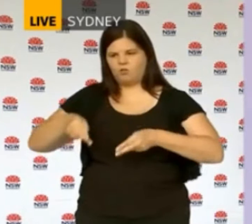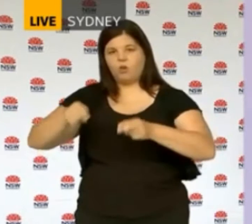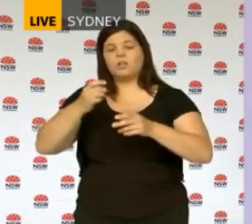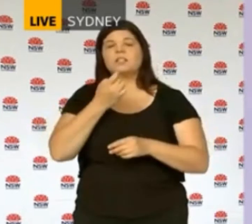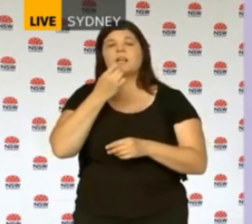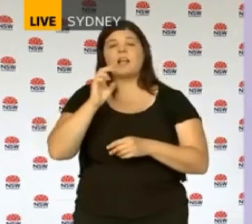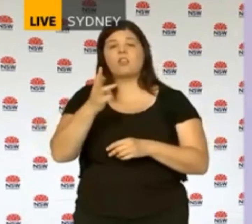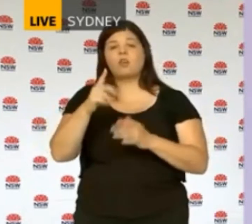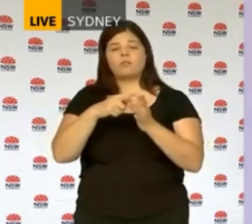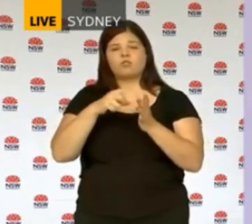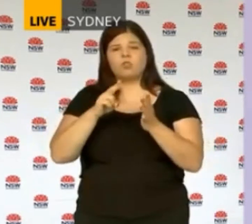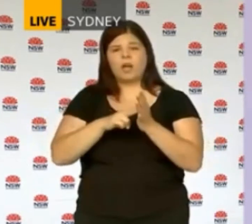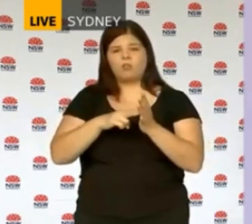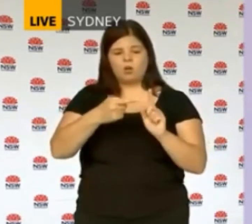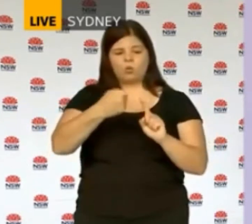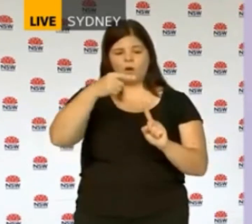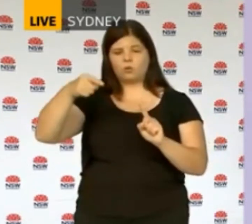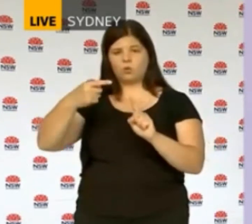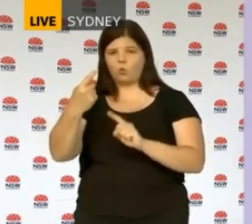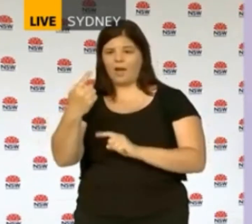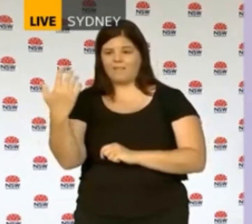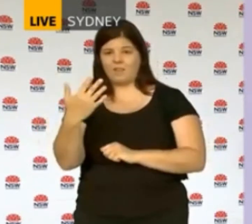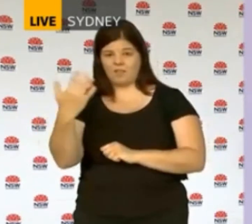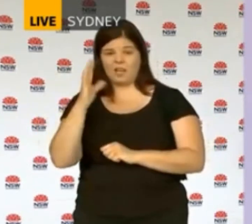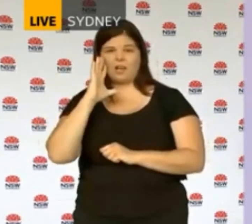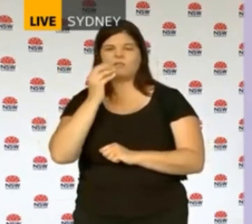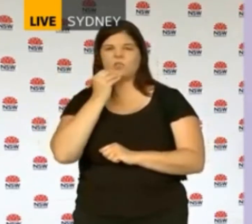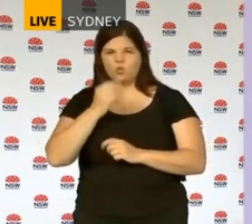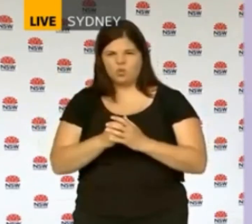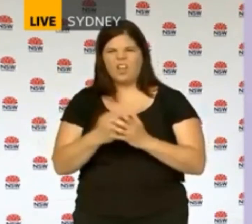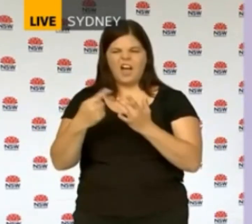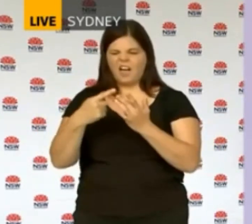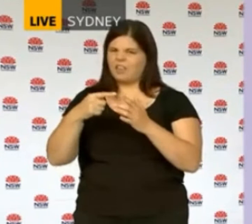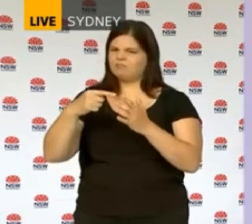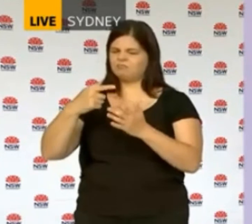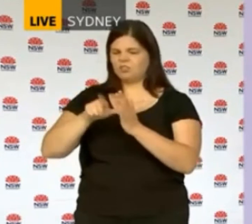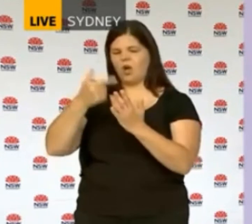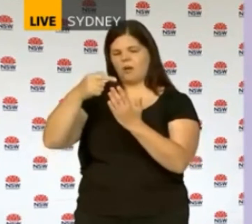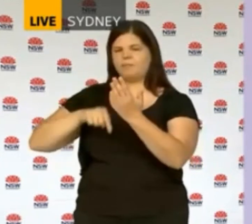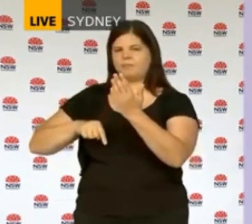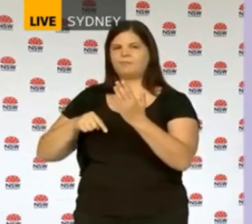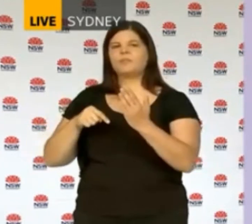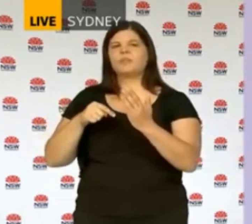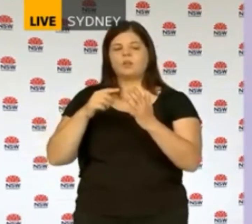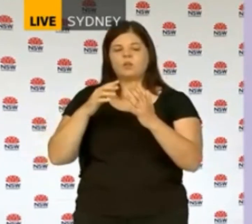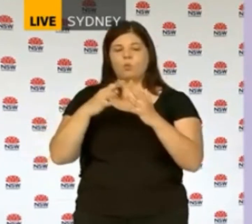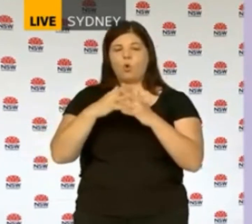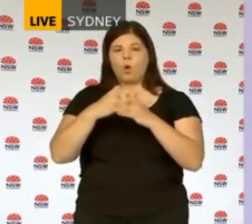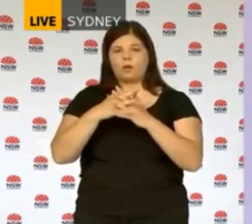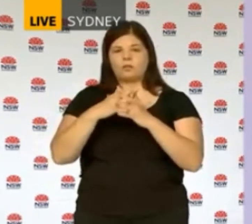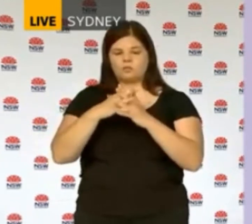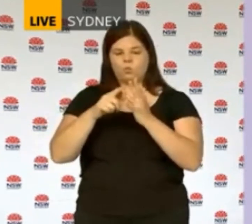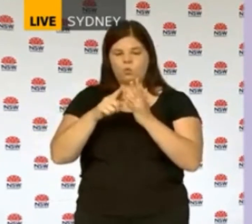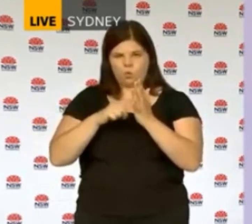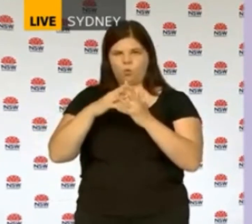from 1 to 1:15 p.m. And we have a number of days and times for the Avalon Woolworths on Barrenjoey Road.